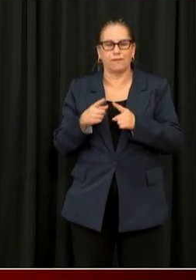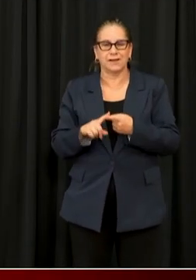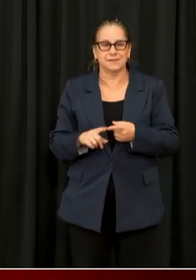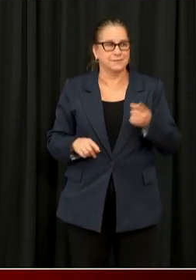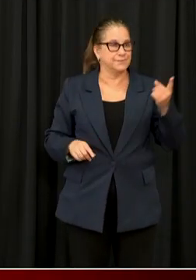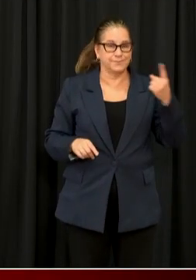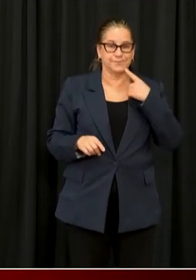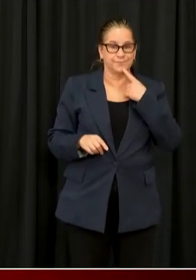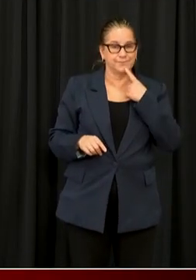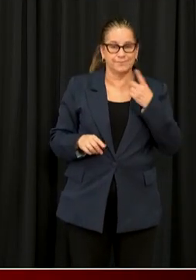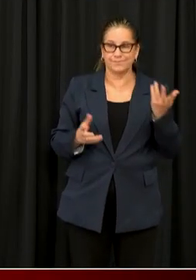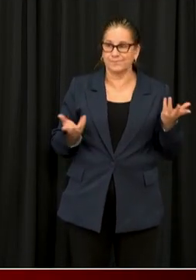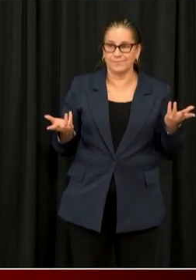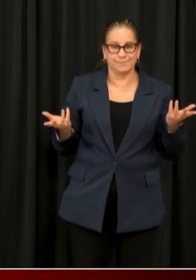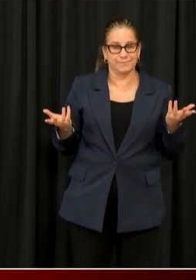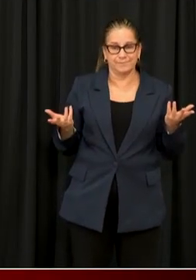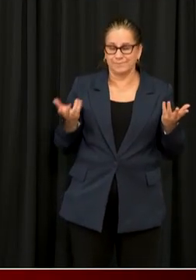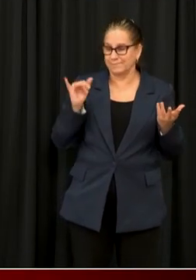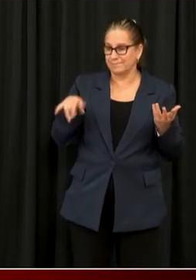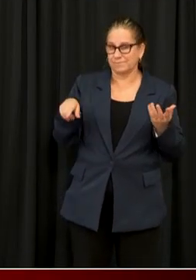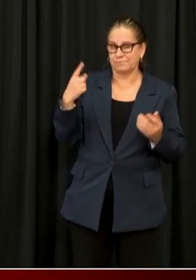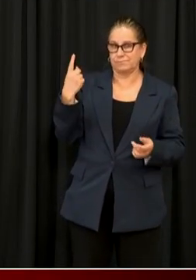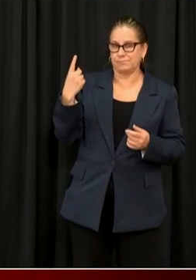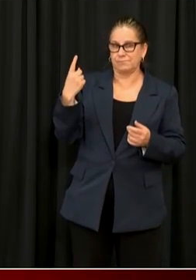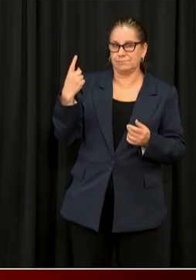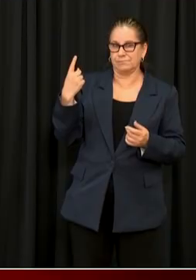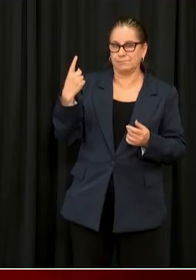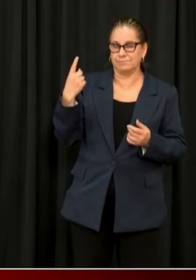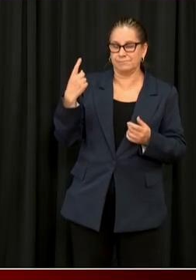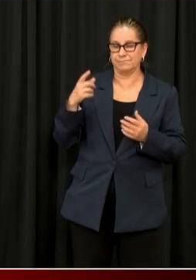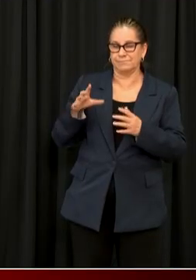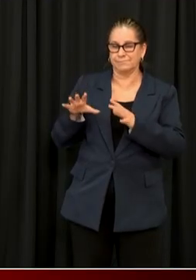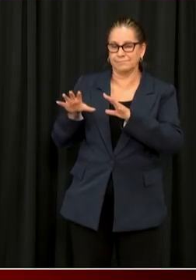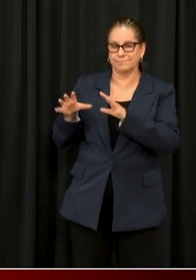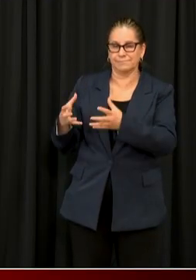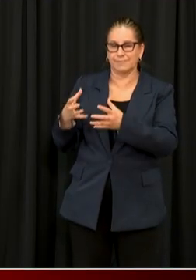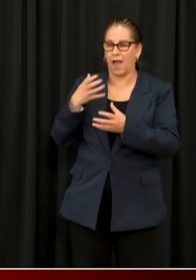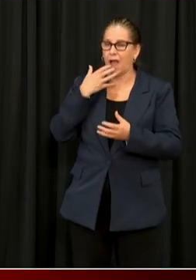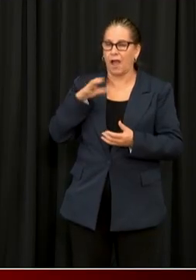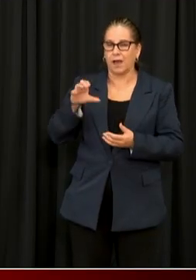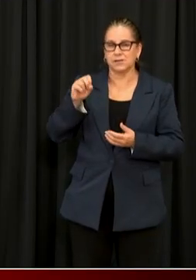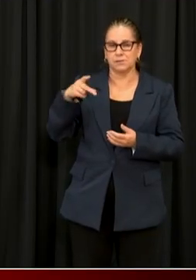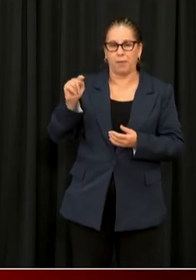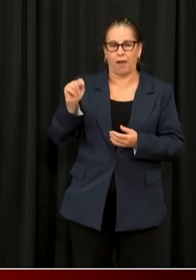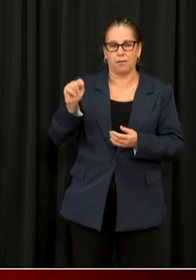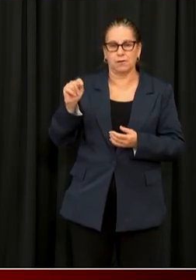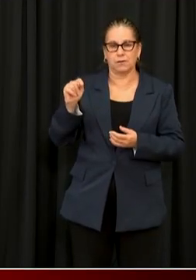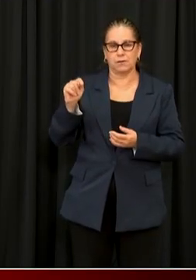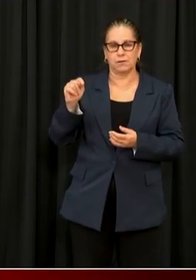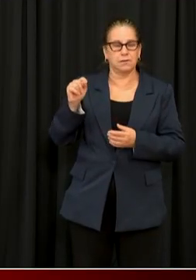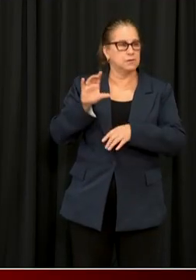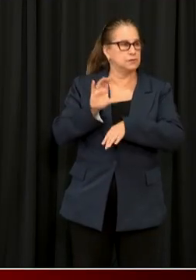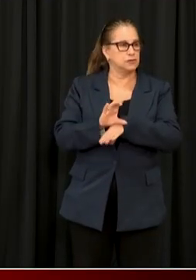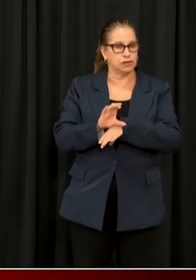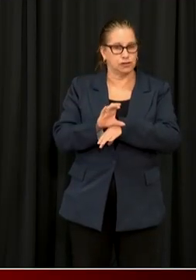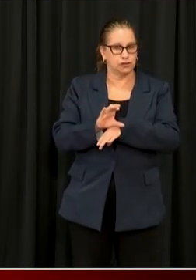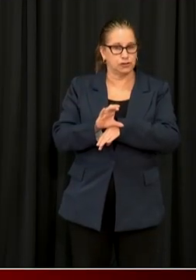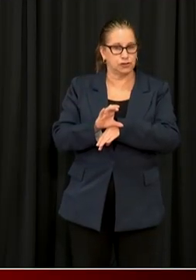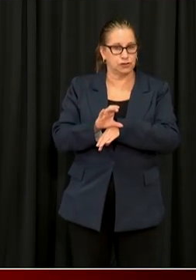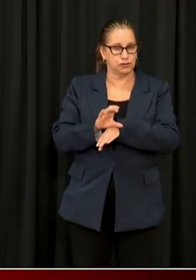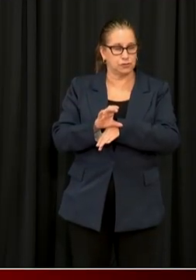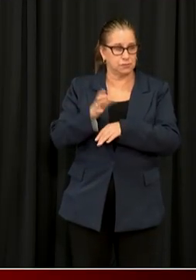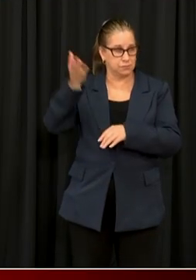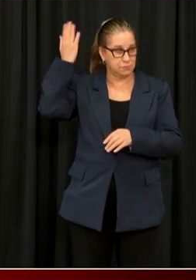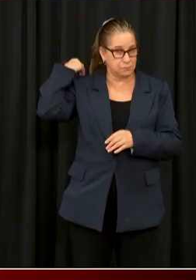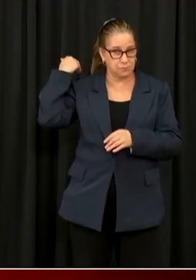so far where they have identified a hot spot, and that was at a church early on. And I would guess